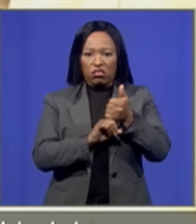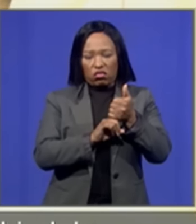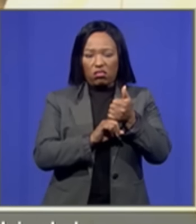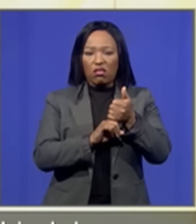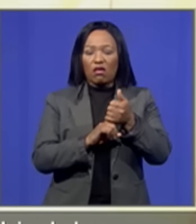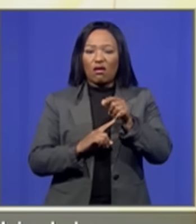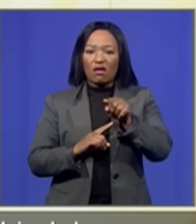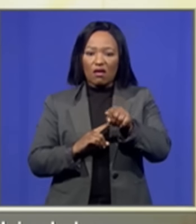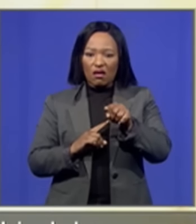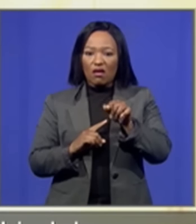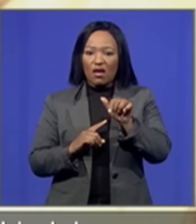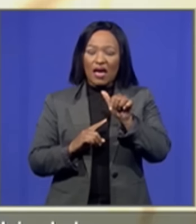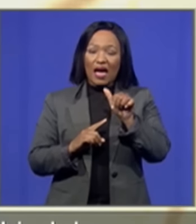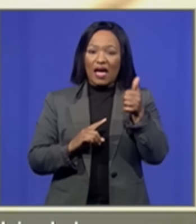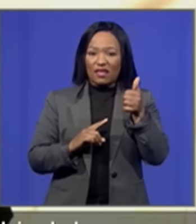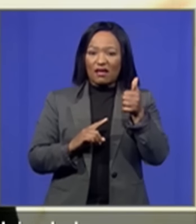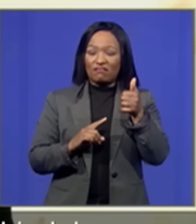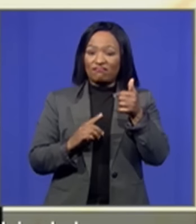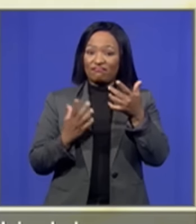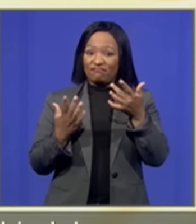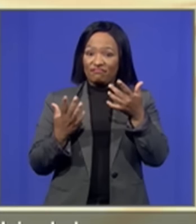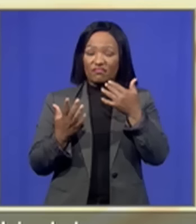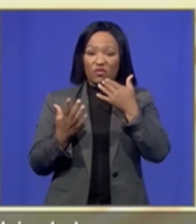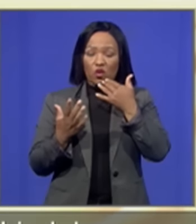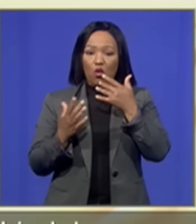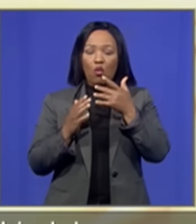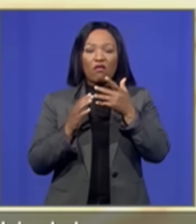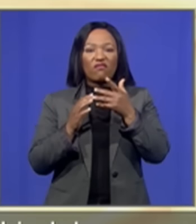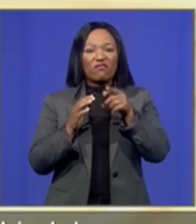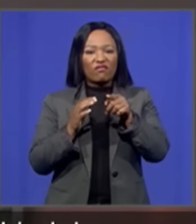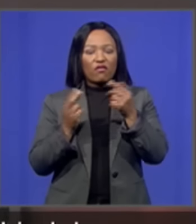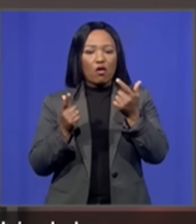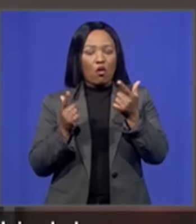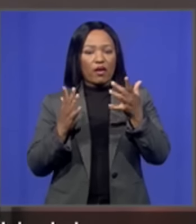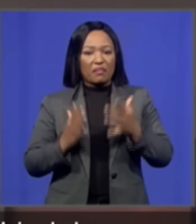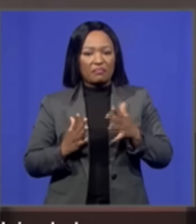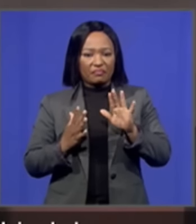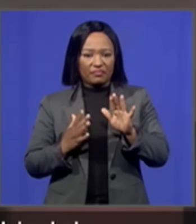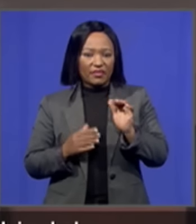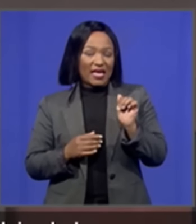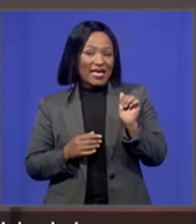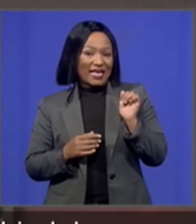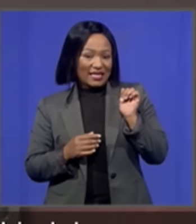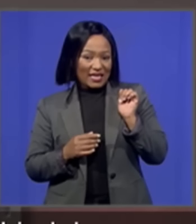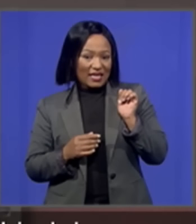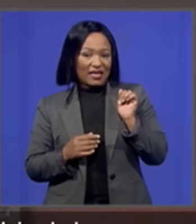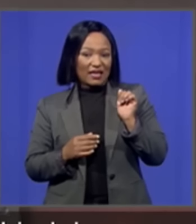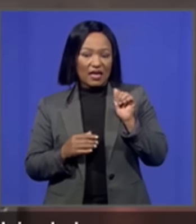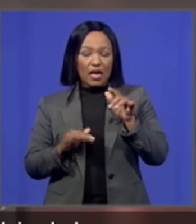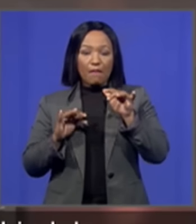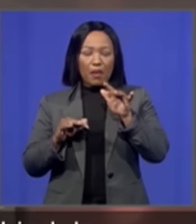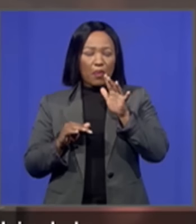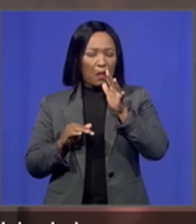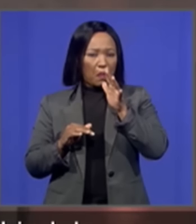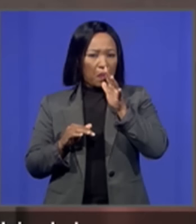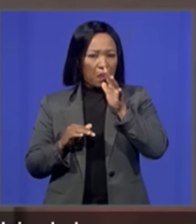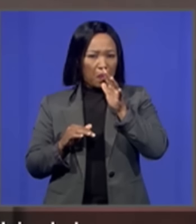le phitlhelelo e lekanyeditsweng ya dikemedi tsa semolao maabane fela setheo sa amogetse bafudugedi